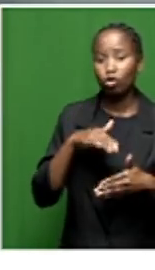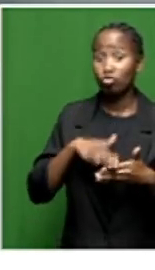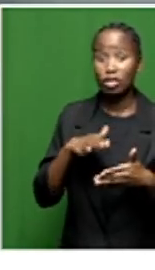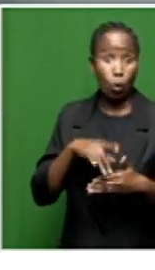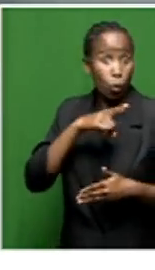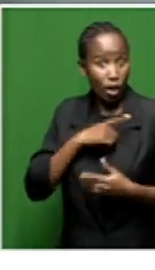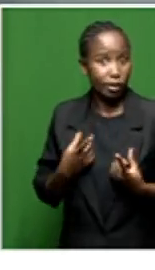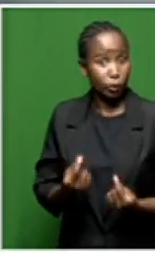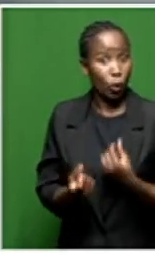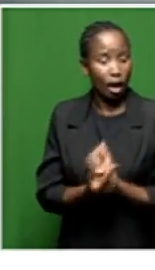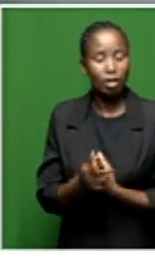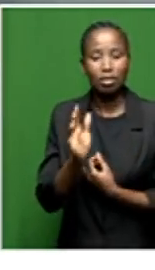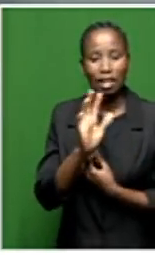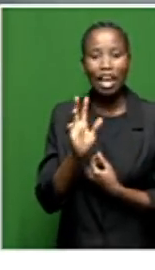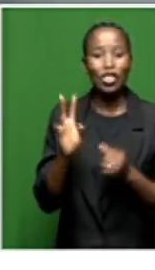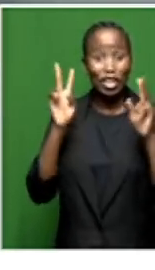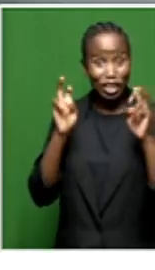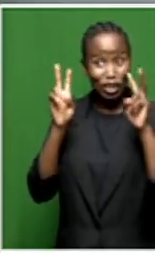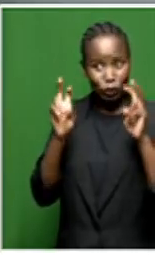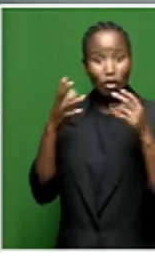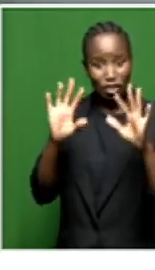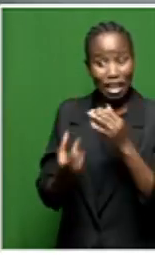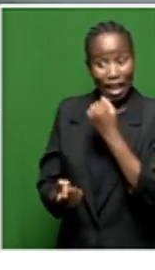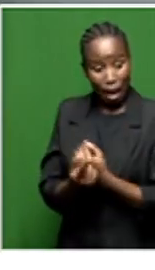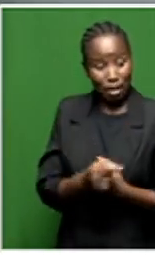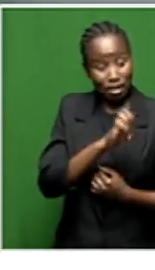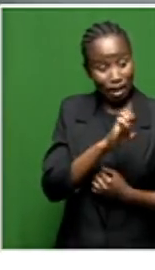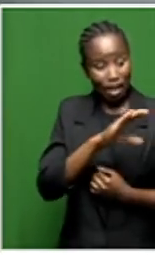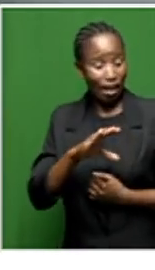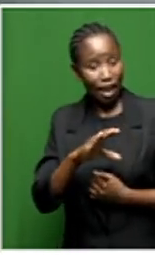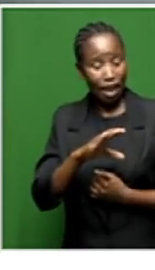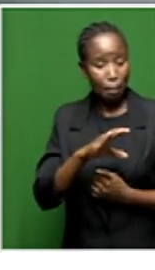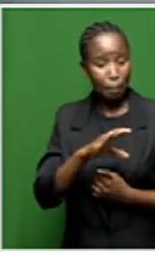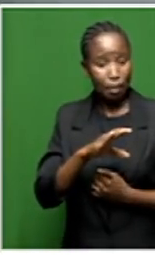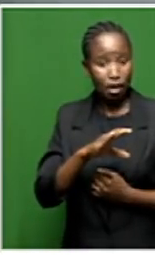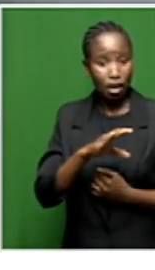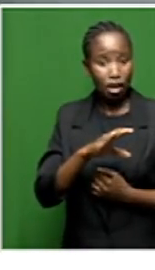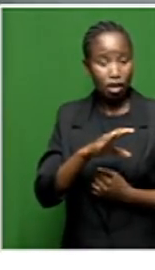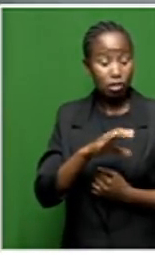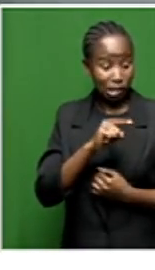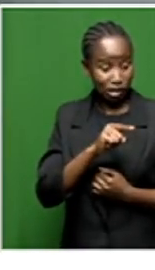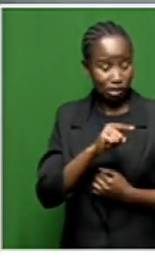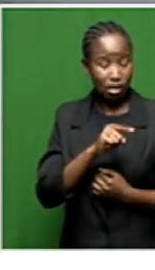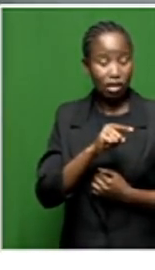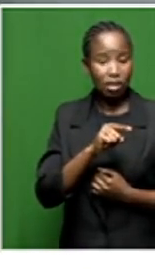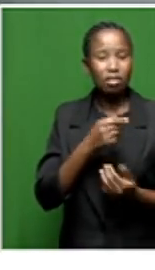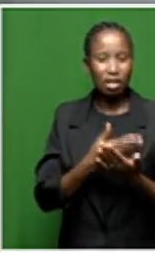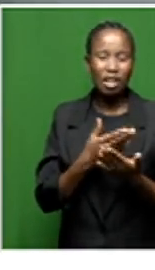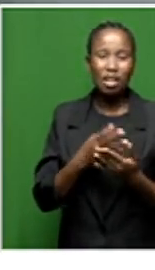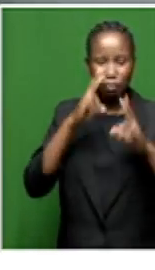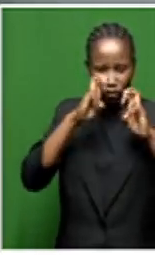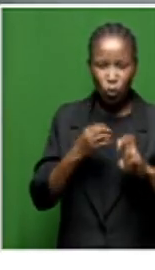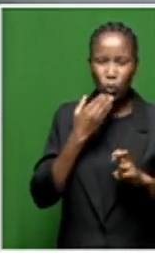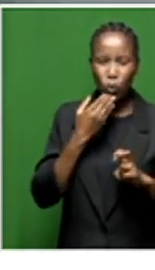that appear to have occurred in the Eastern Cape may have been investigated by members